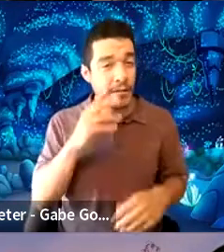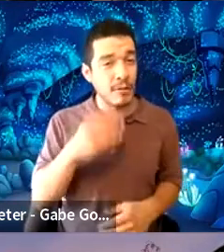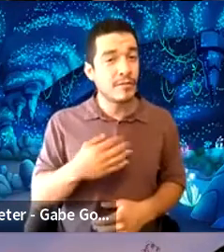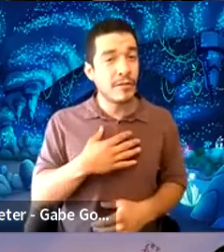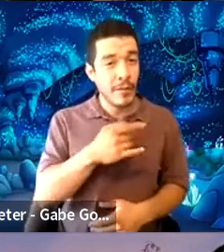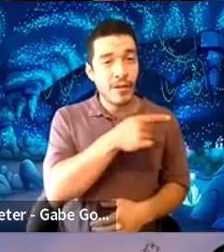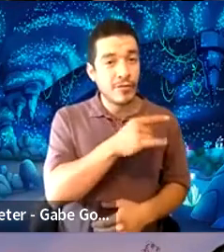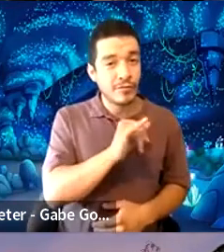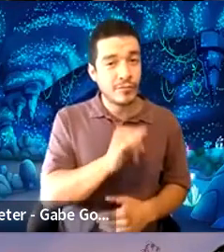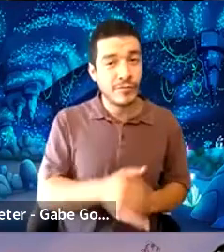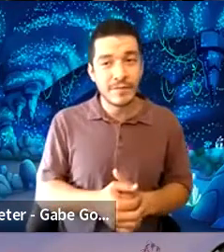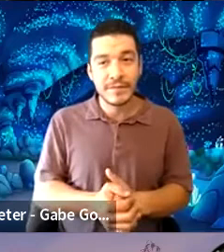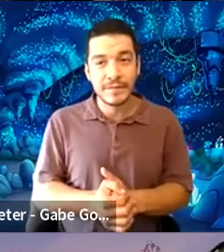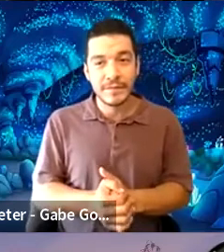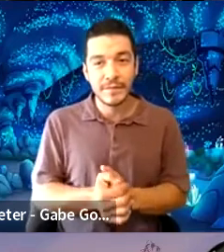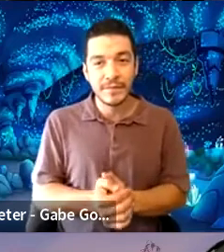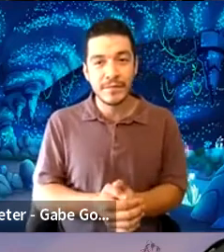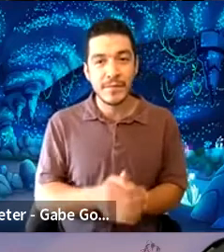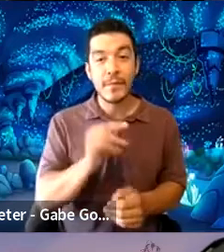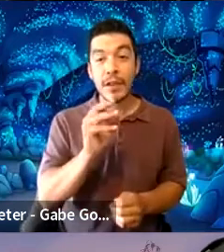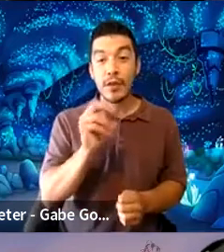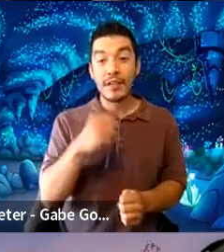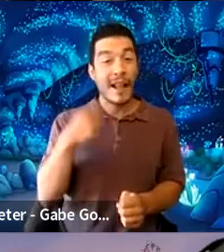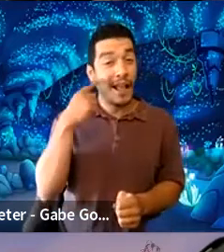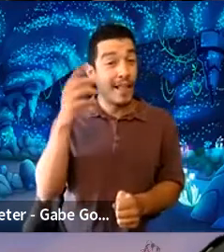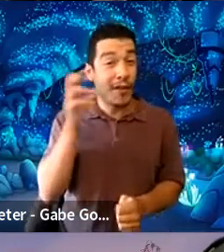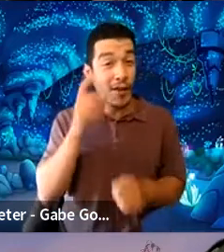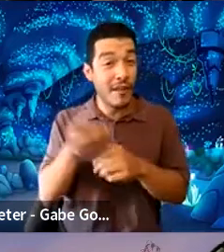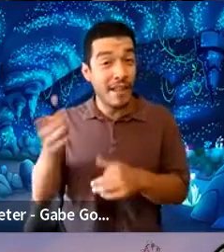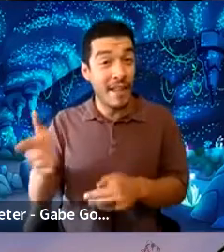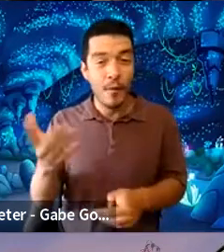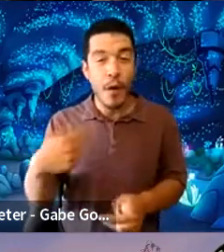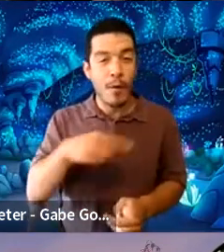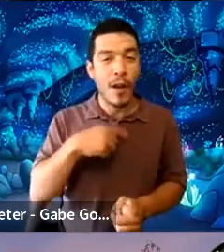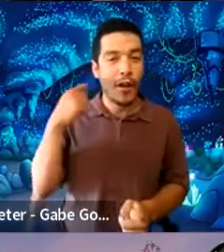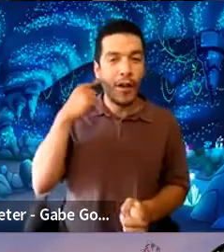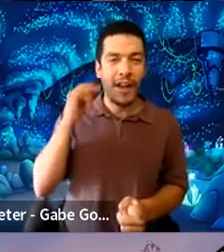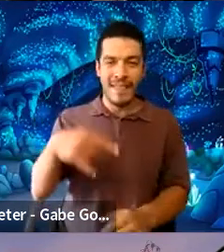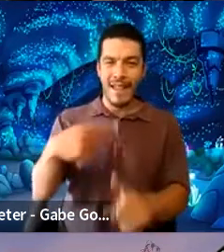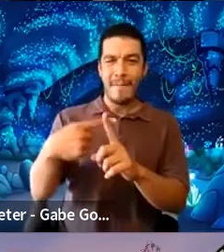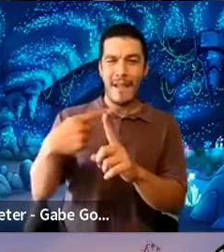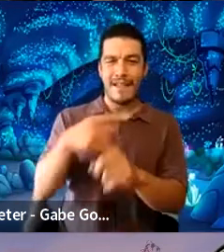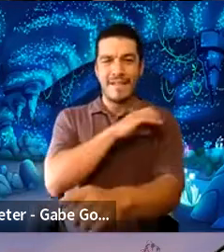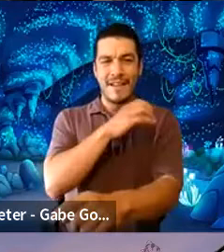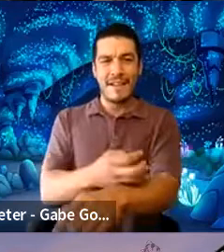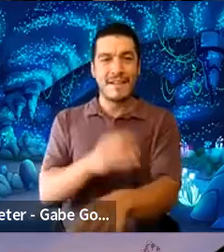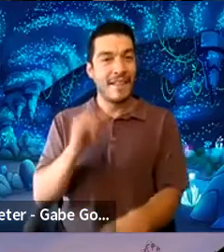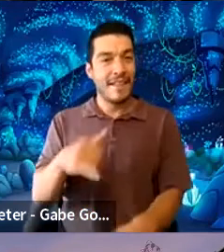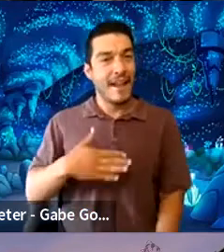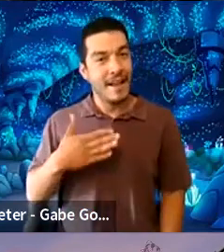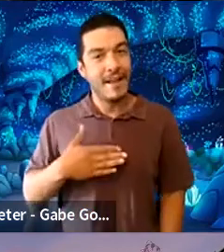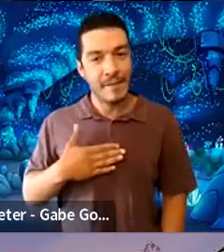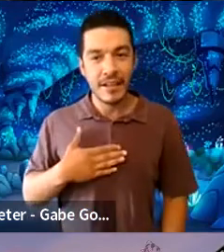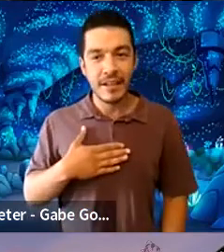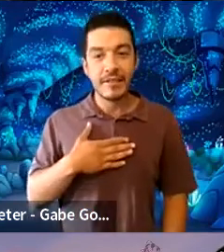too. I think you heard right there what we heard when we heard Ruthie's voice, that positive energy, that optimism, that,